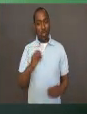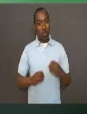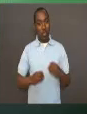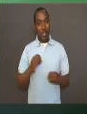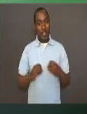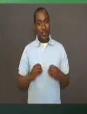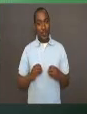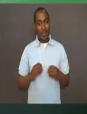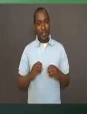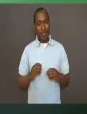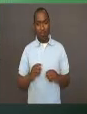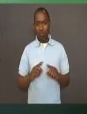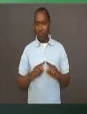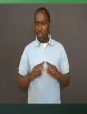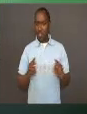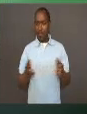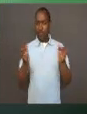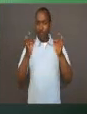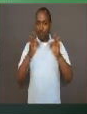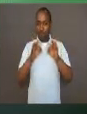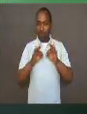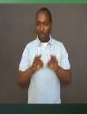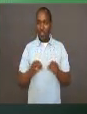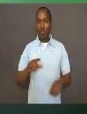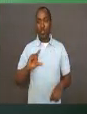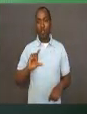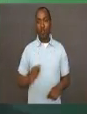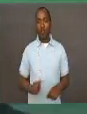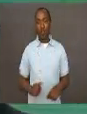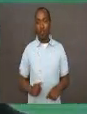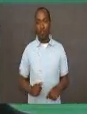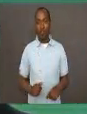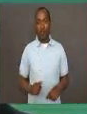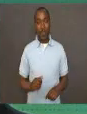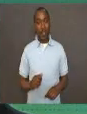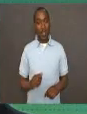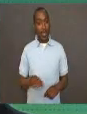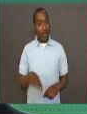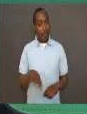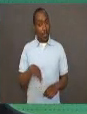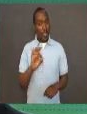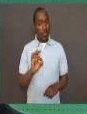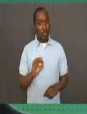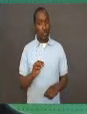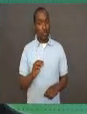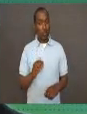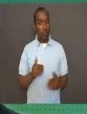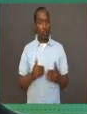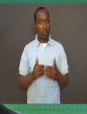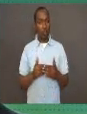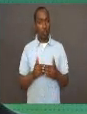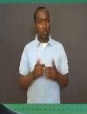Microorganisms are essential to life on Earth and can be found